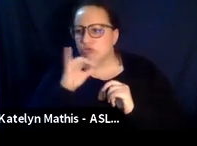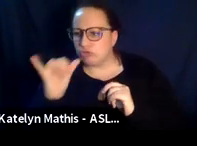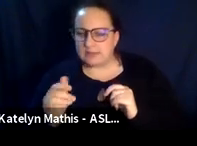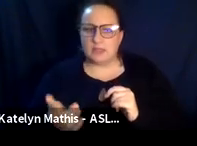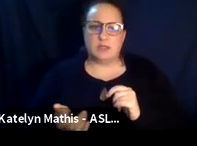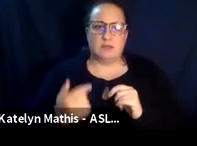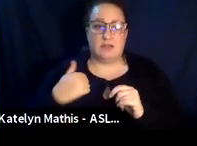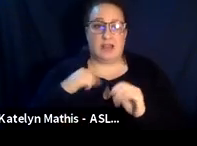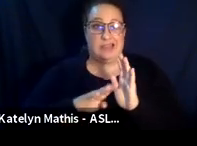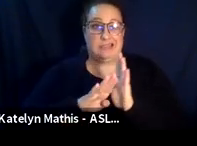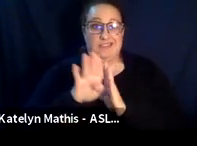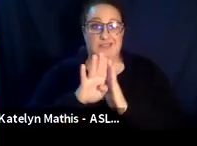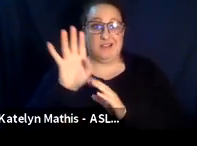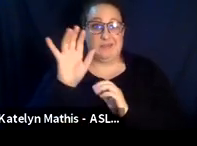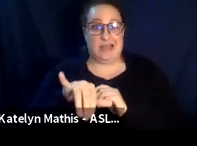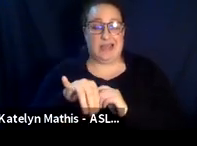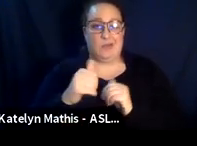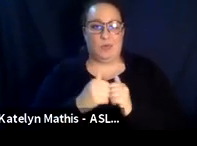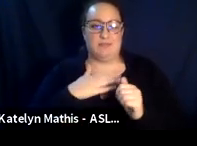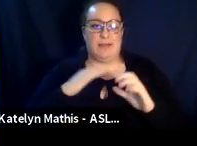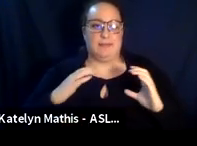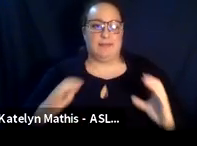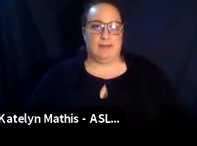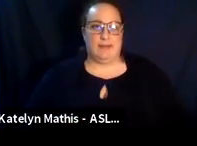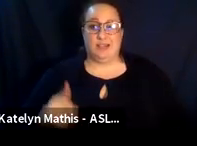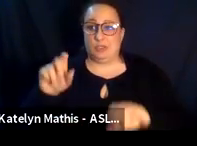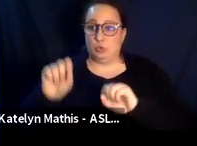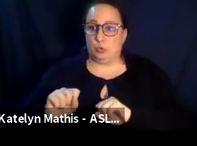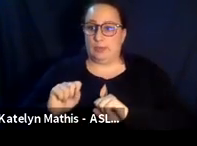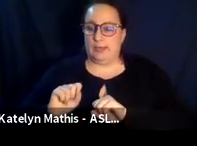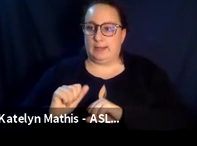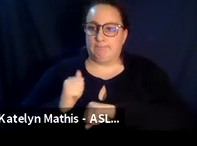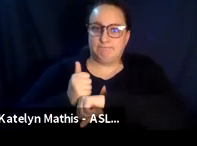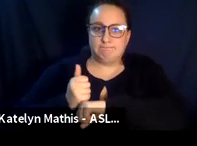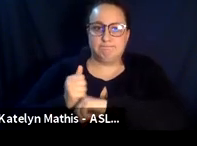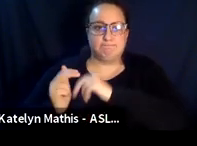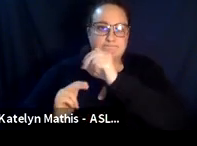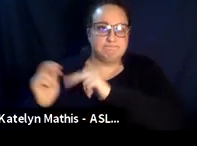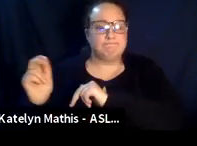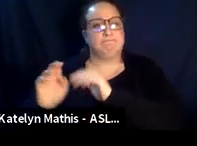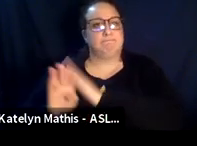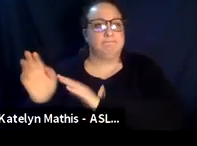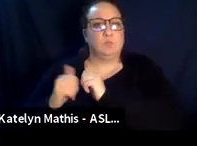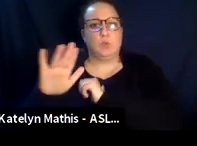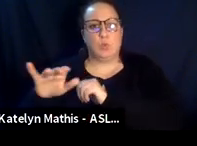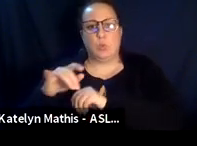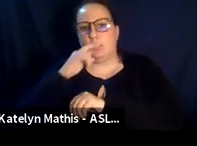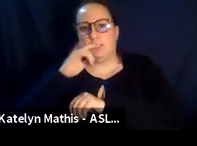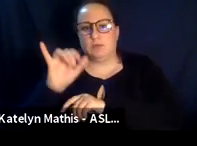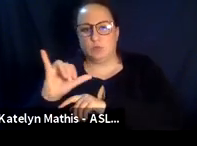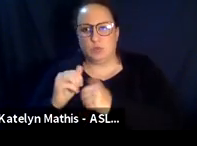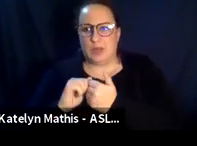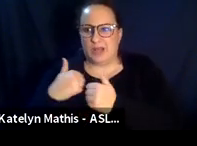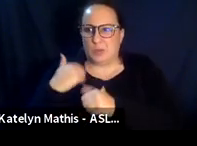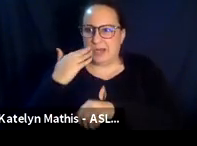I develop that with my clients, and you can develop that with your child. And accountability would be, well, how am I going to know you turn that in?